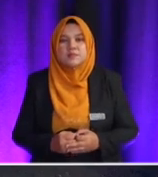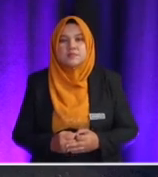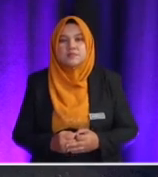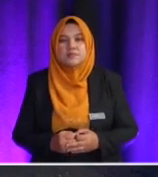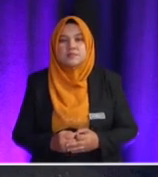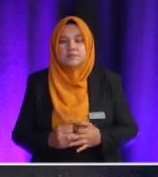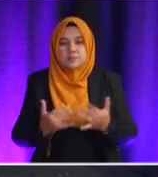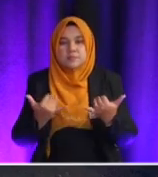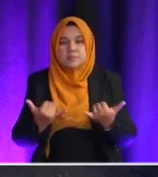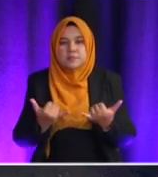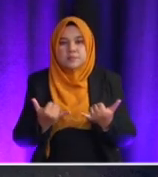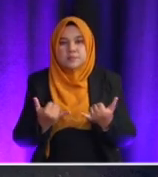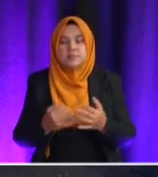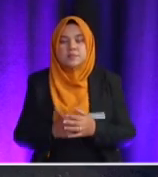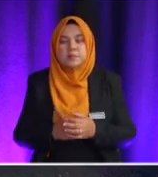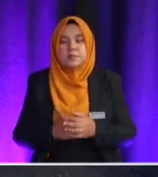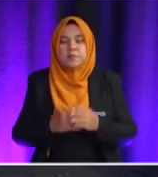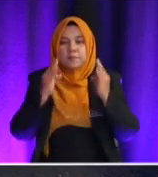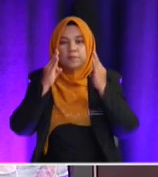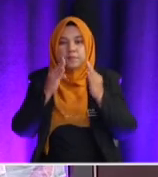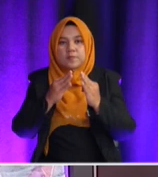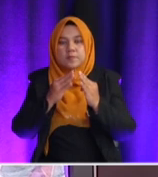learn again the same skill, which is